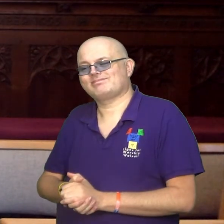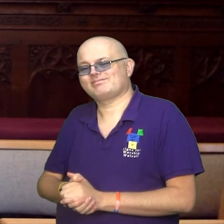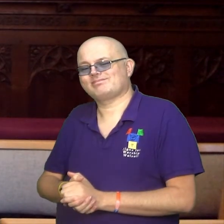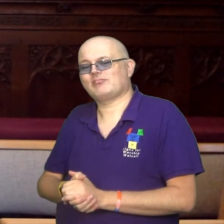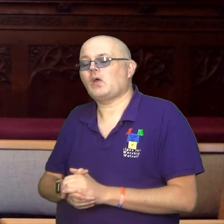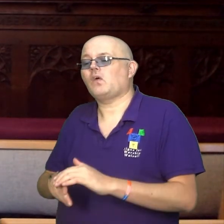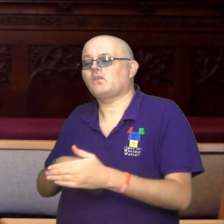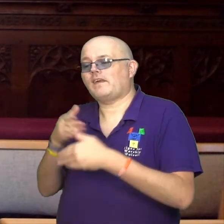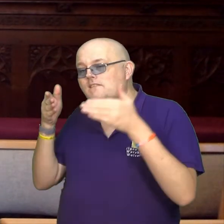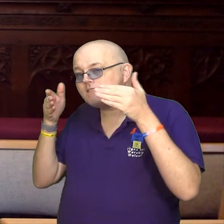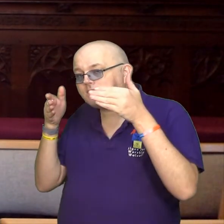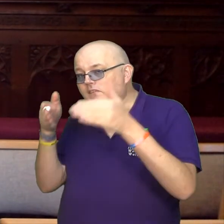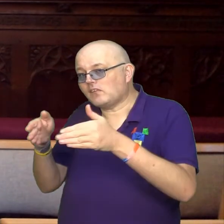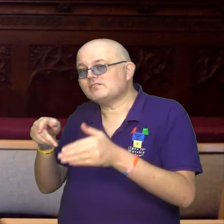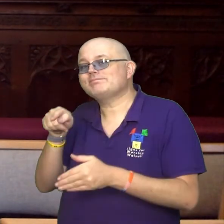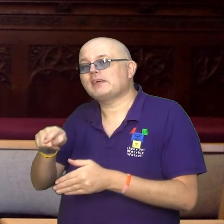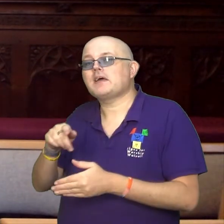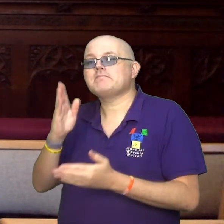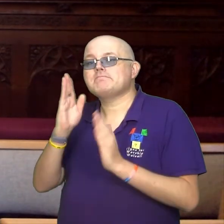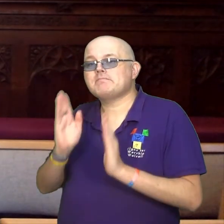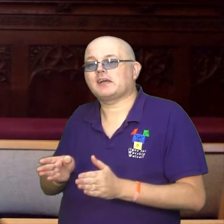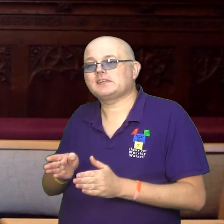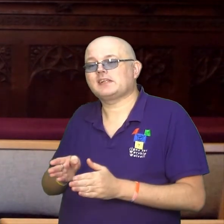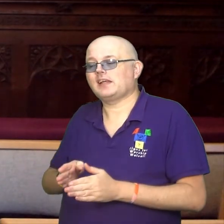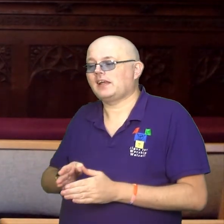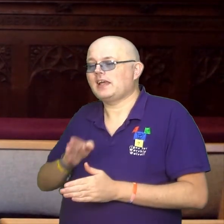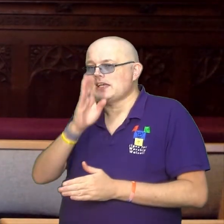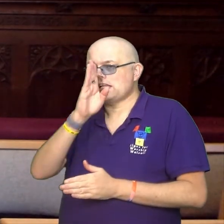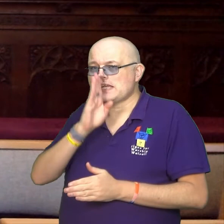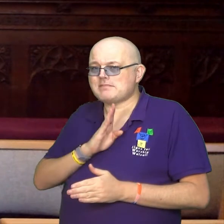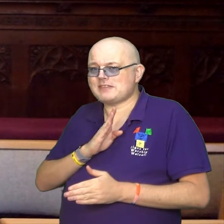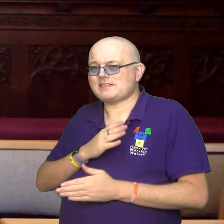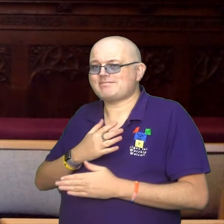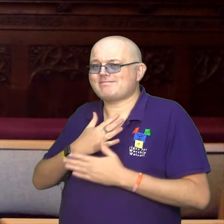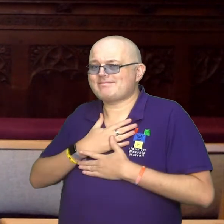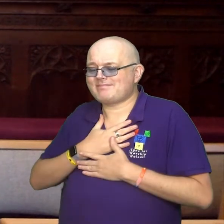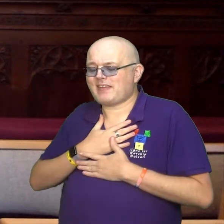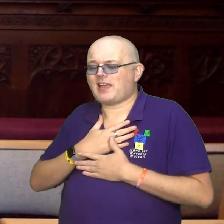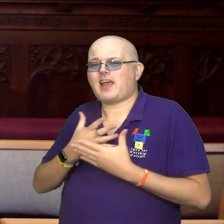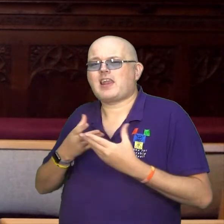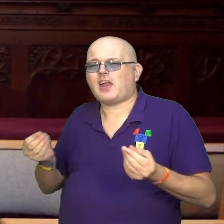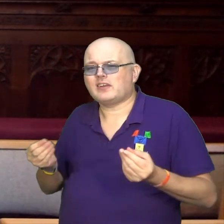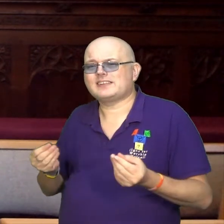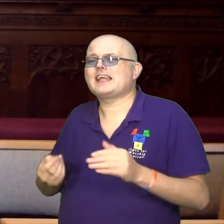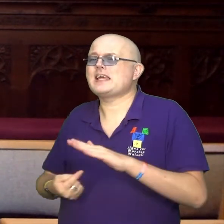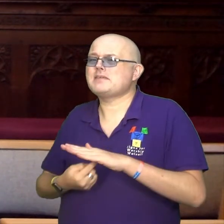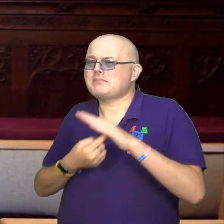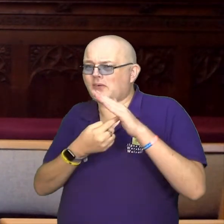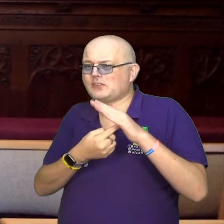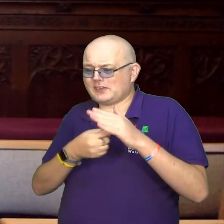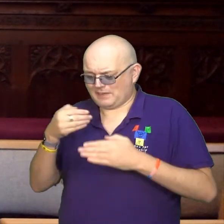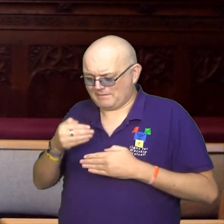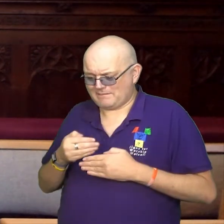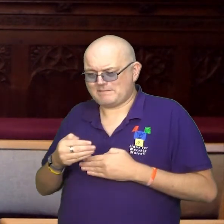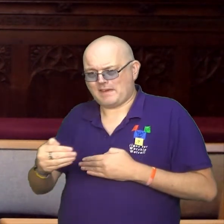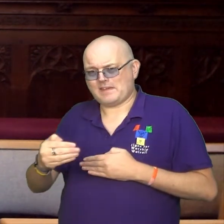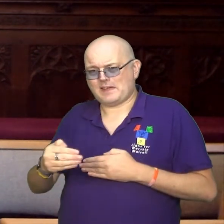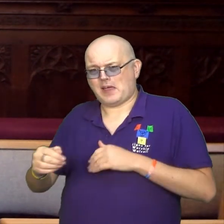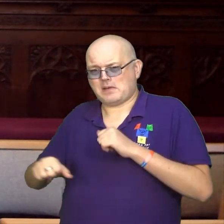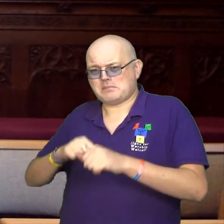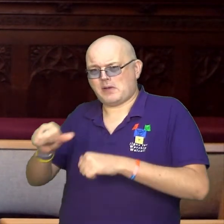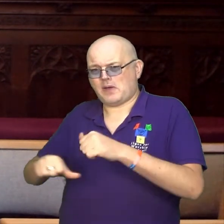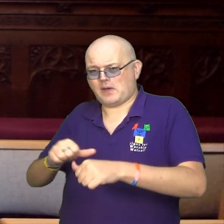And that is what we must focus on. Lament, grief, and loss are important phases